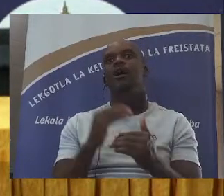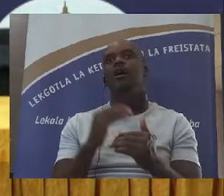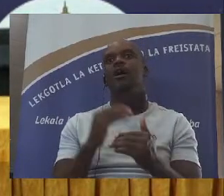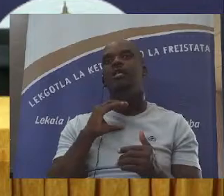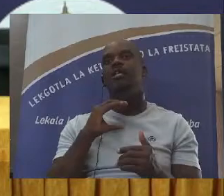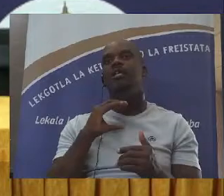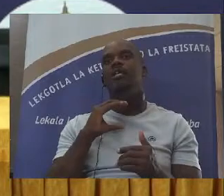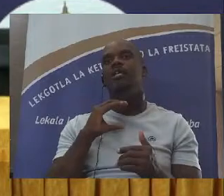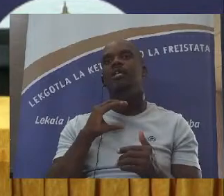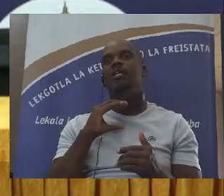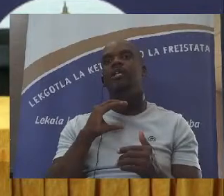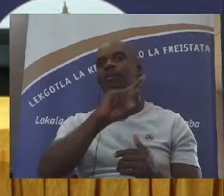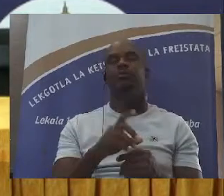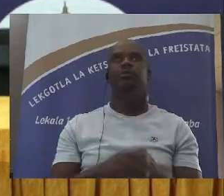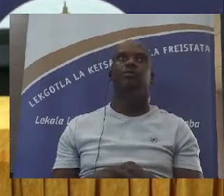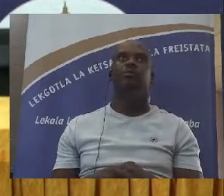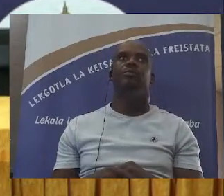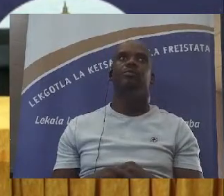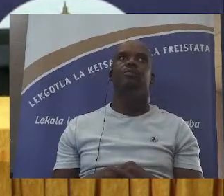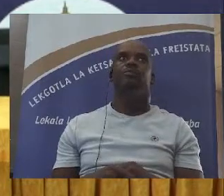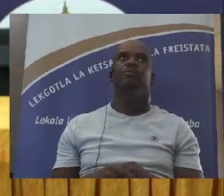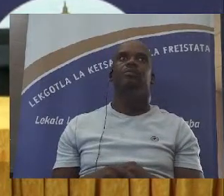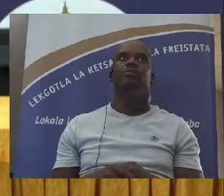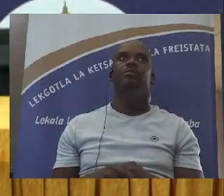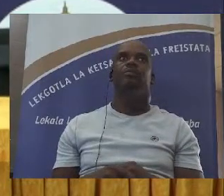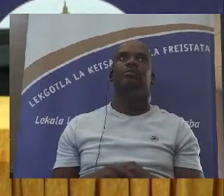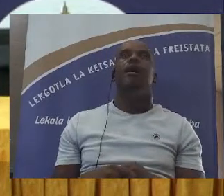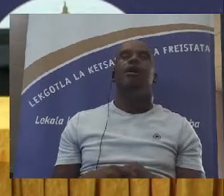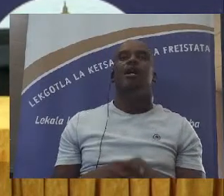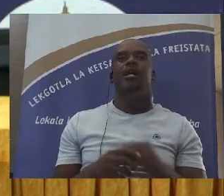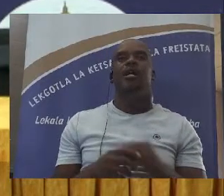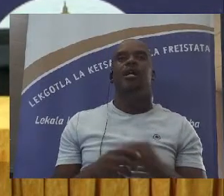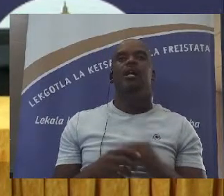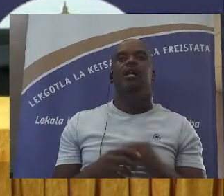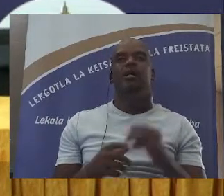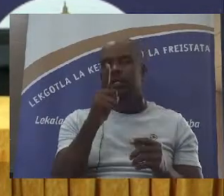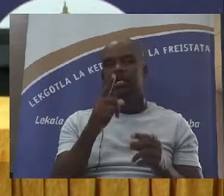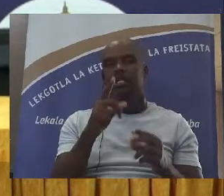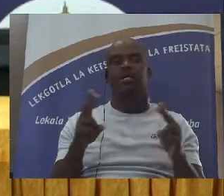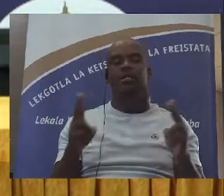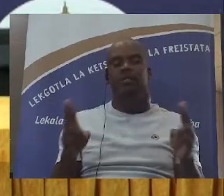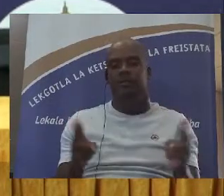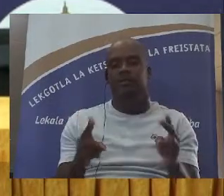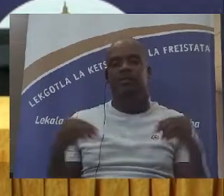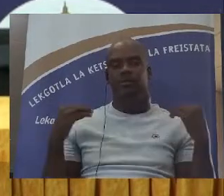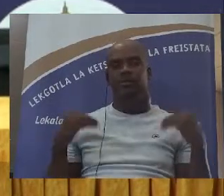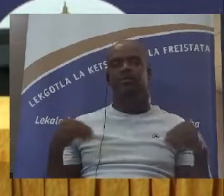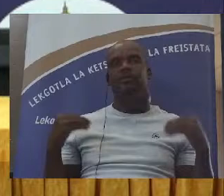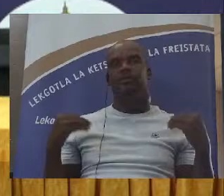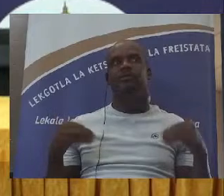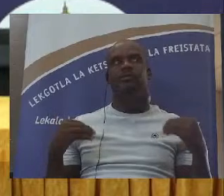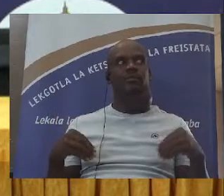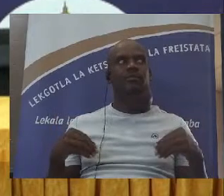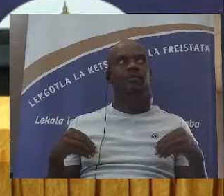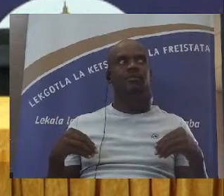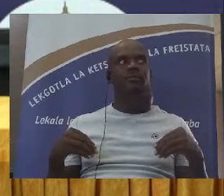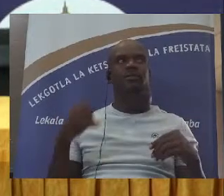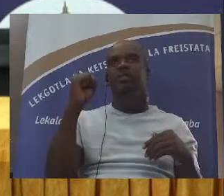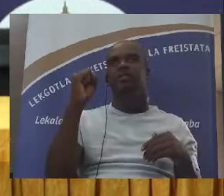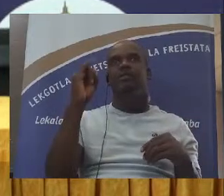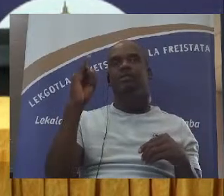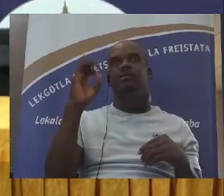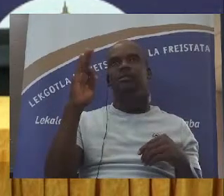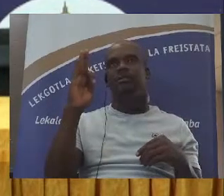When we talk about small enterprise financing agency, that's a financing agency that provides access to finance